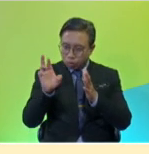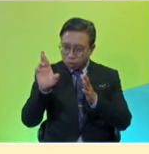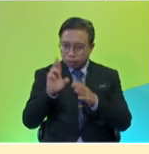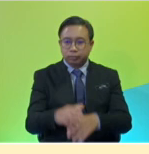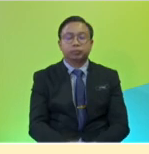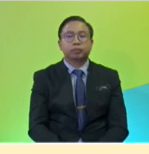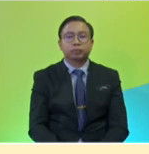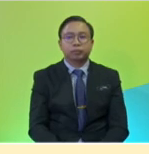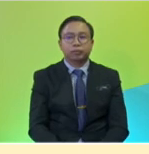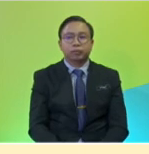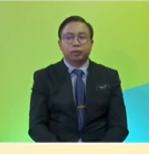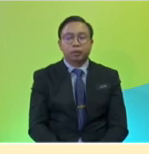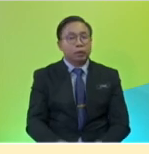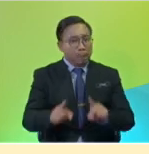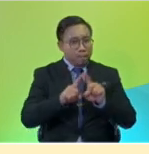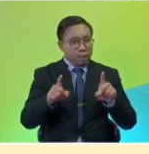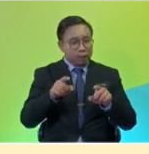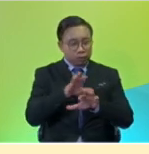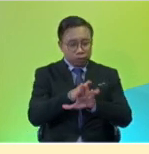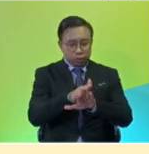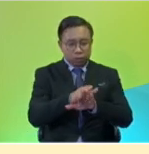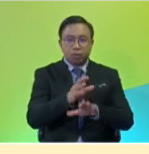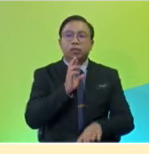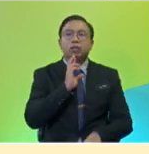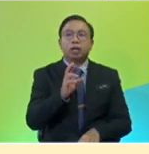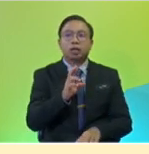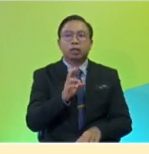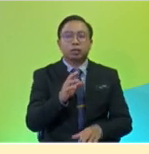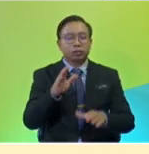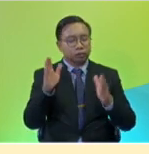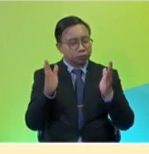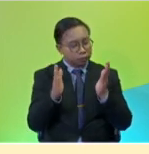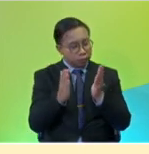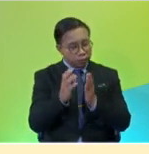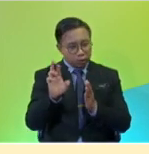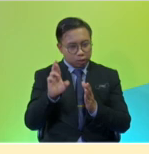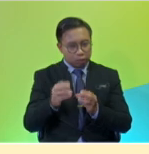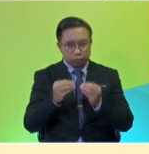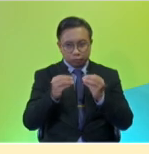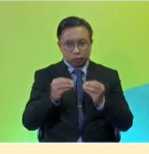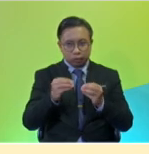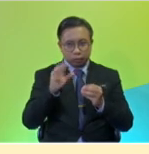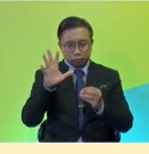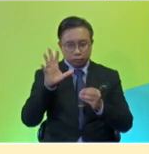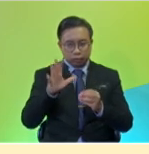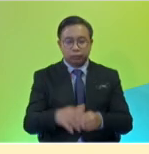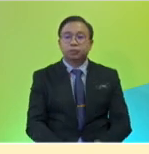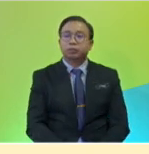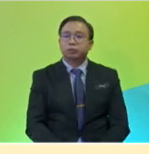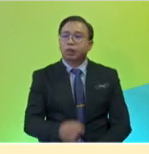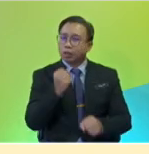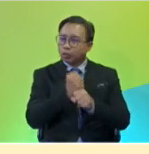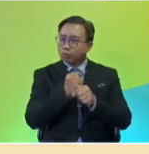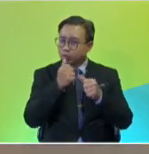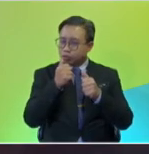are small, but turtles are smaller. Give me five. Yeah. Good job,